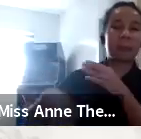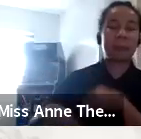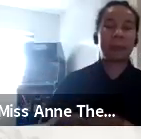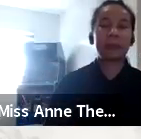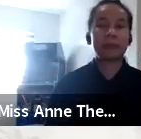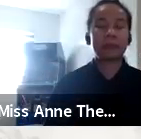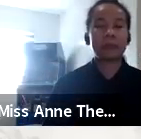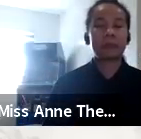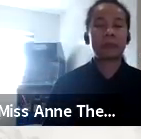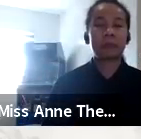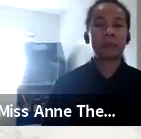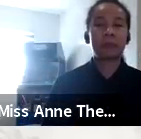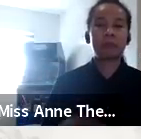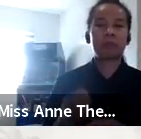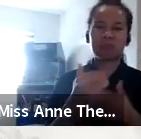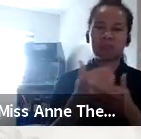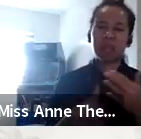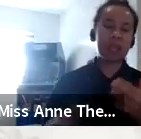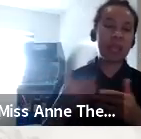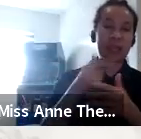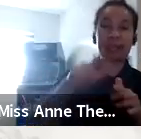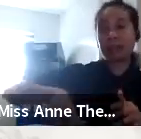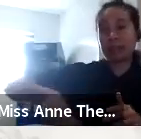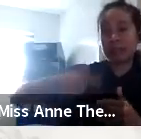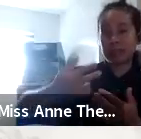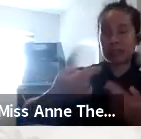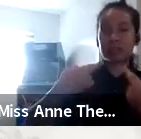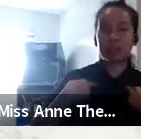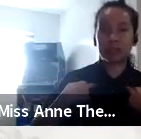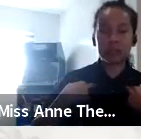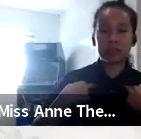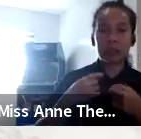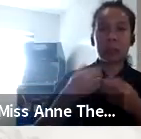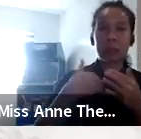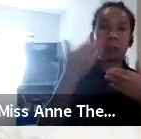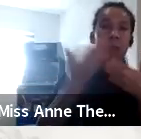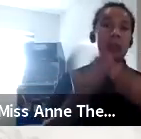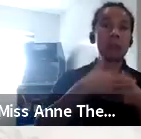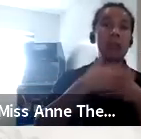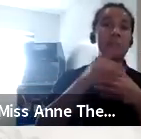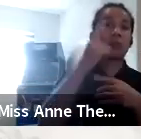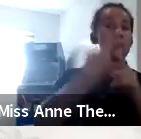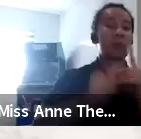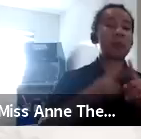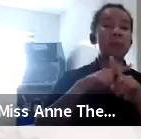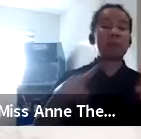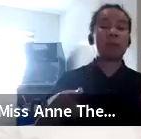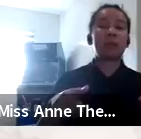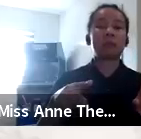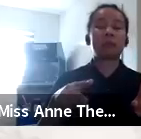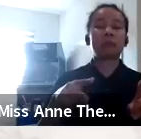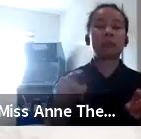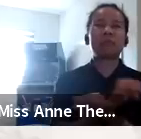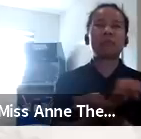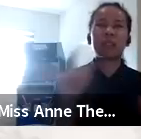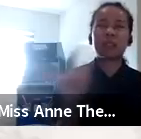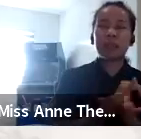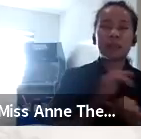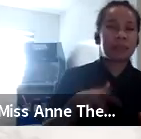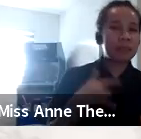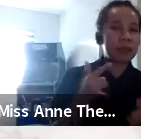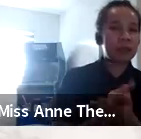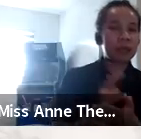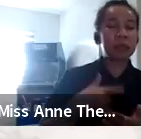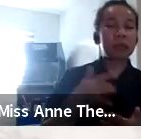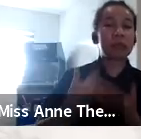after their virtual recognition day or something, but it's not the same feeling that we feel back